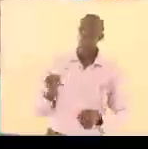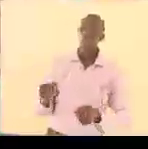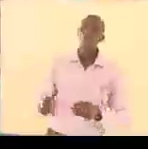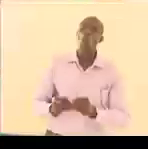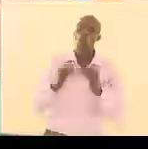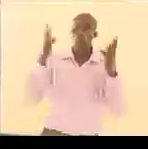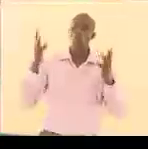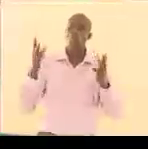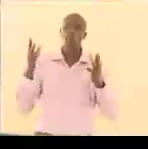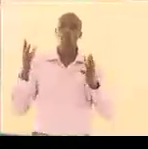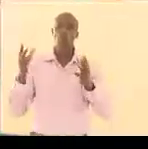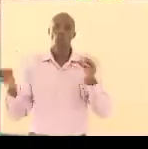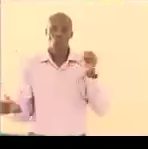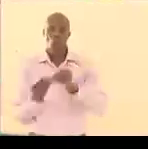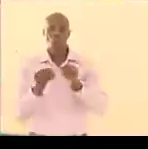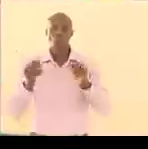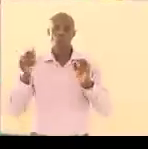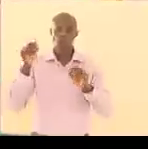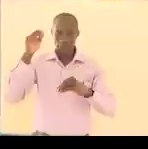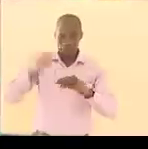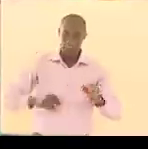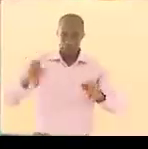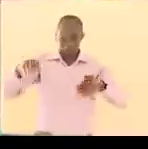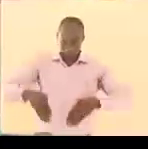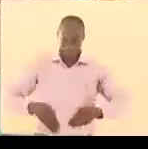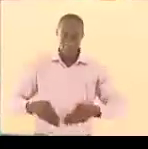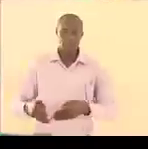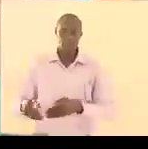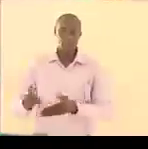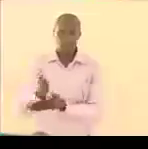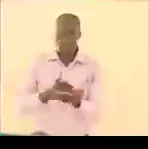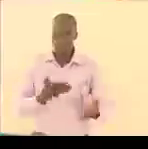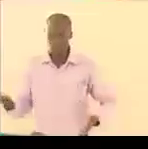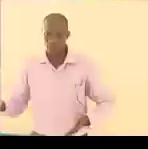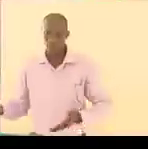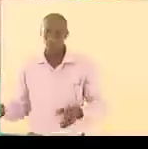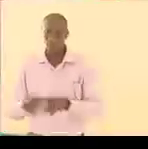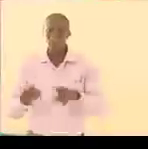Believing is much more than accepting something as real. Can we say that?